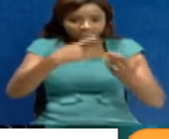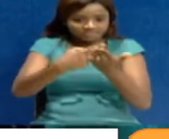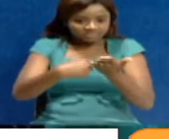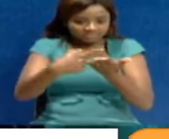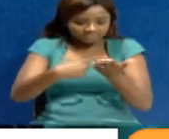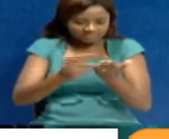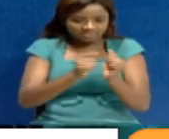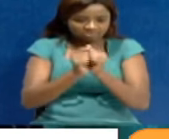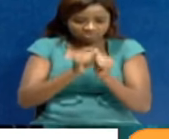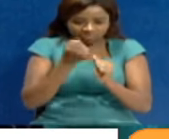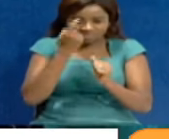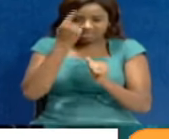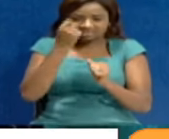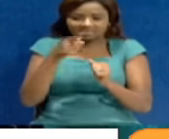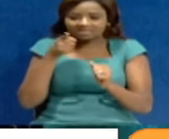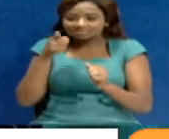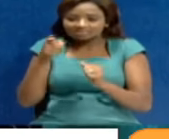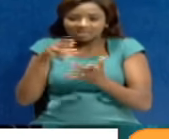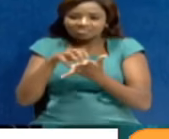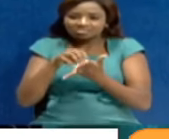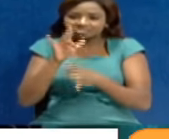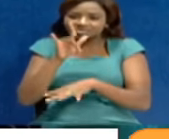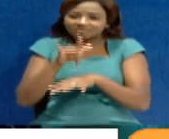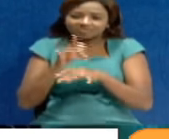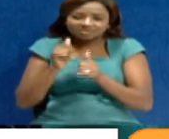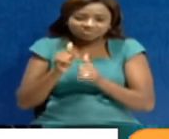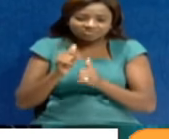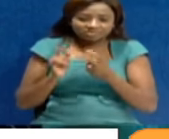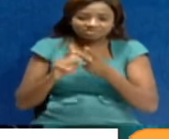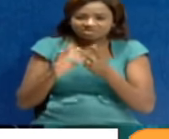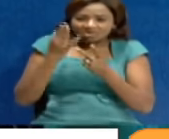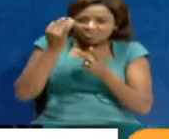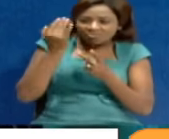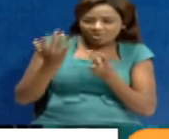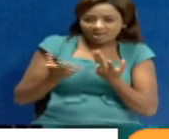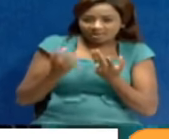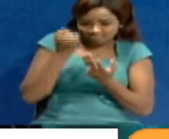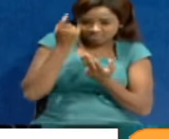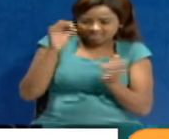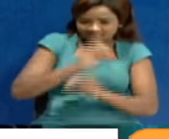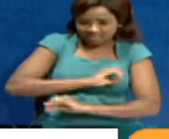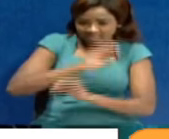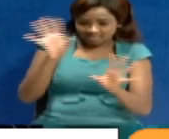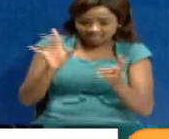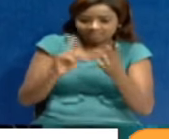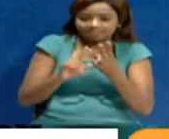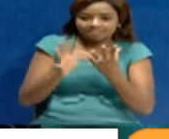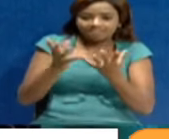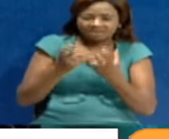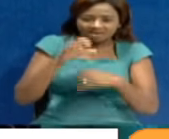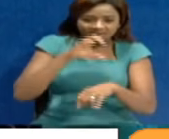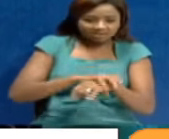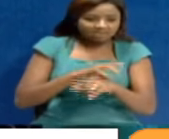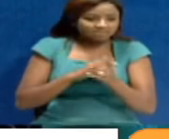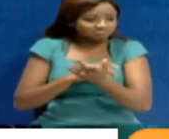the President, to understand the rationale and the justification for creation of this office. Allow us more time to get public